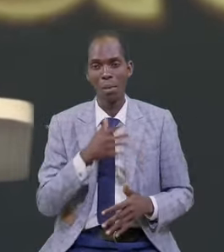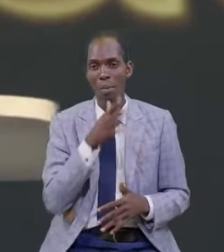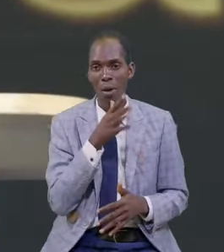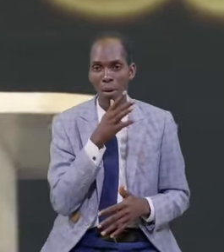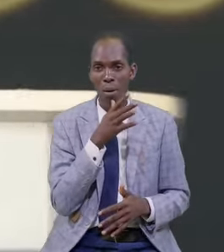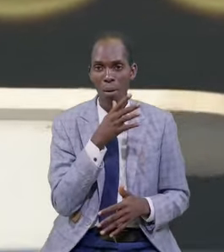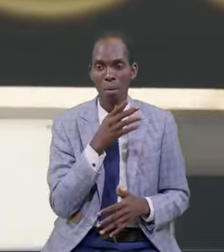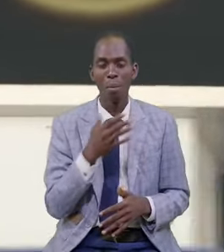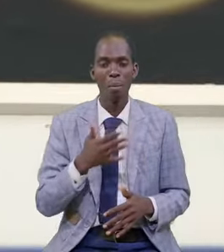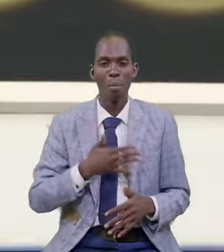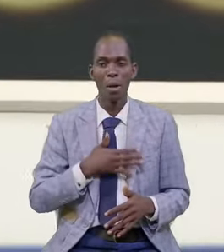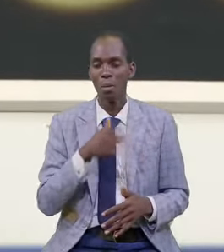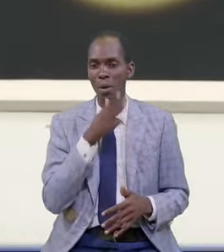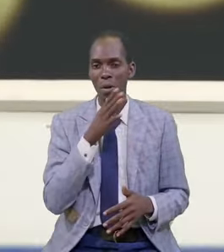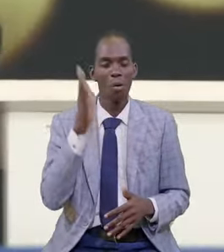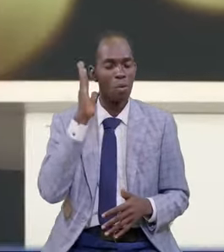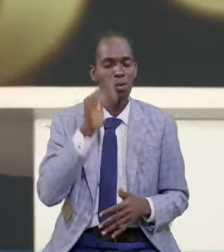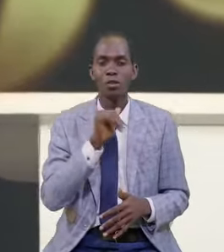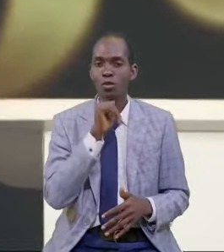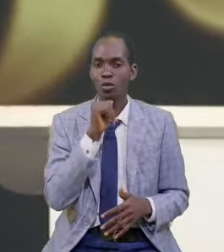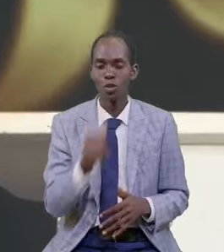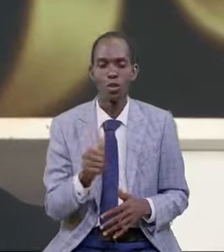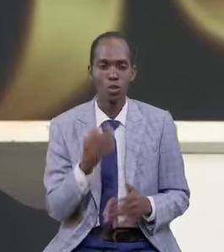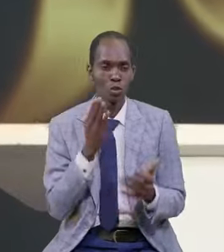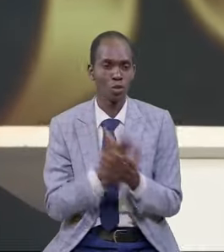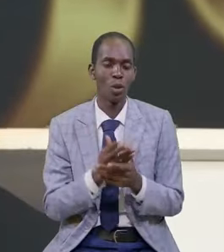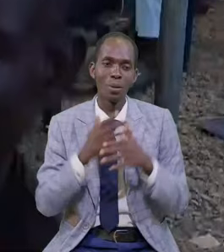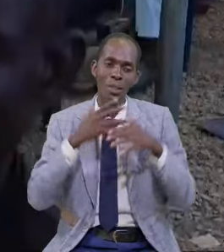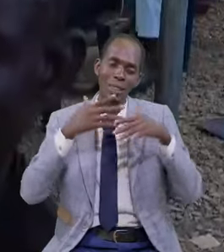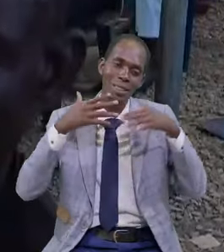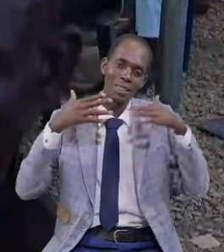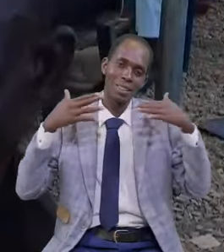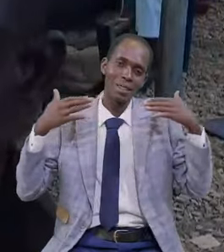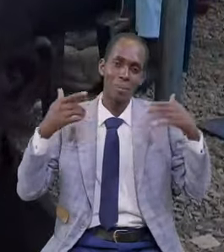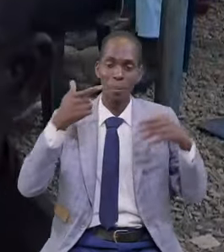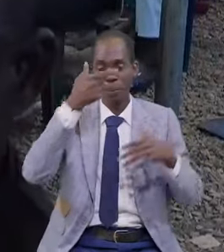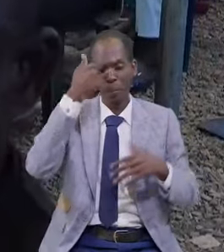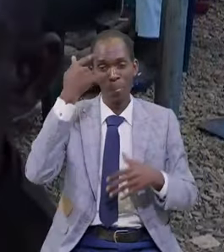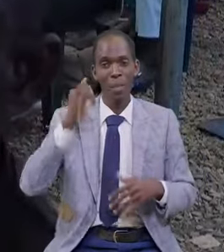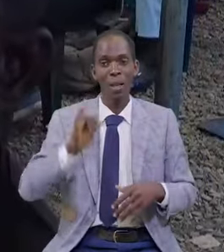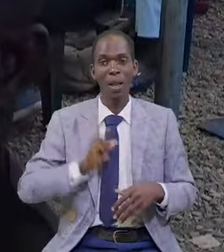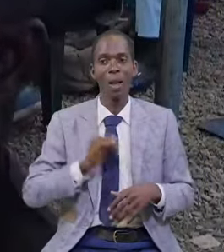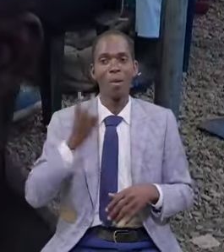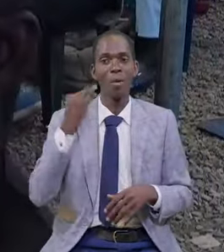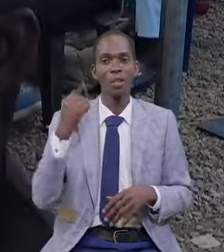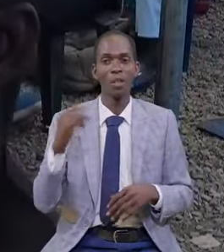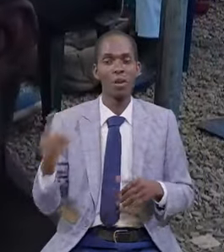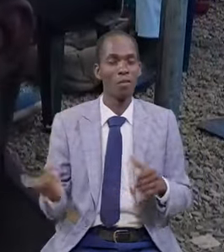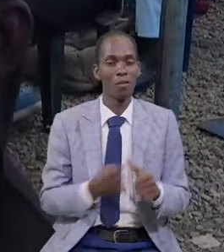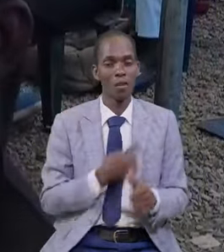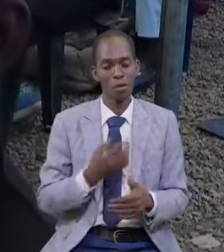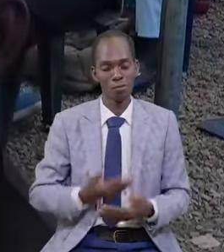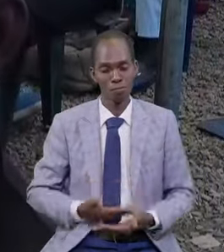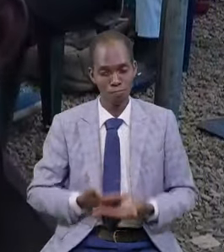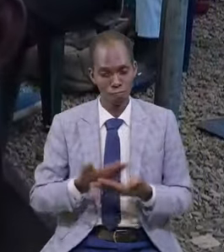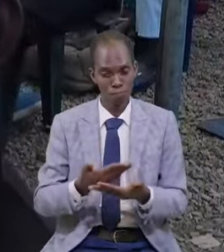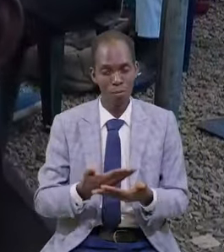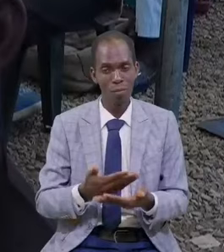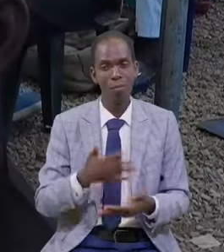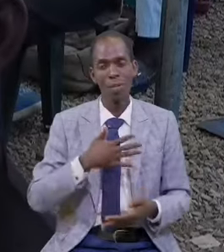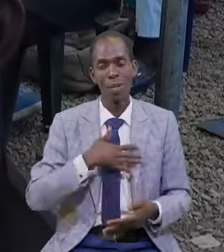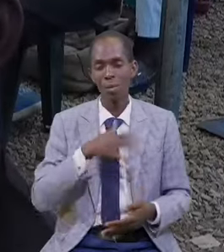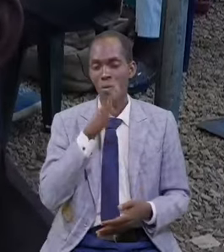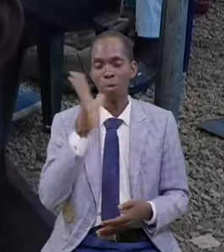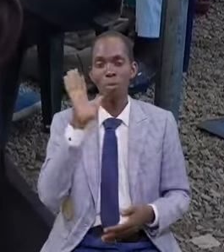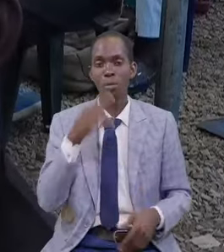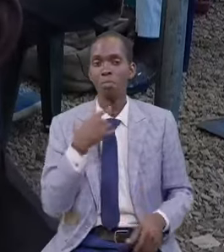a smile but because I was the first born if she'll tell me he'll say